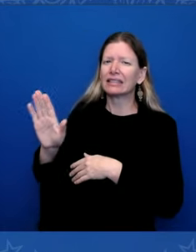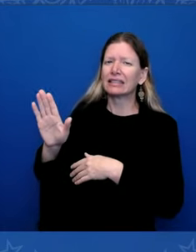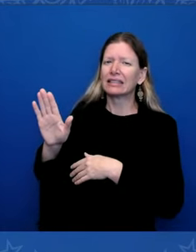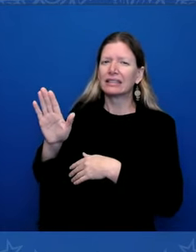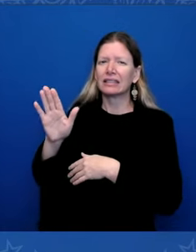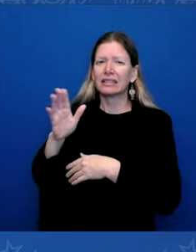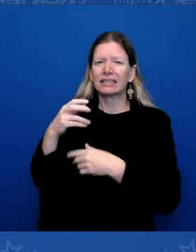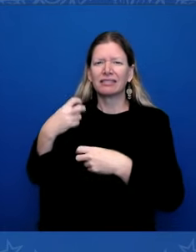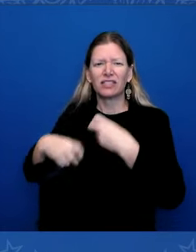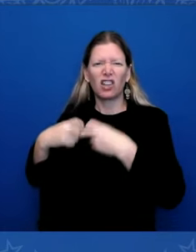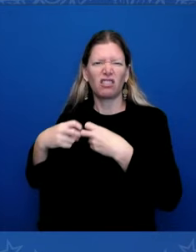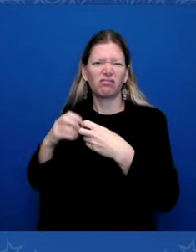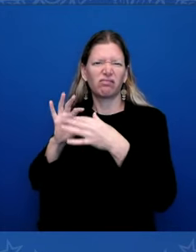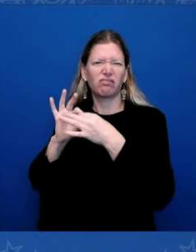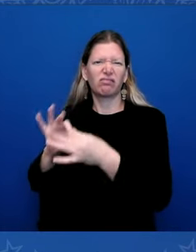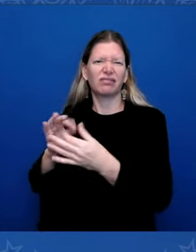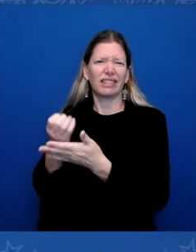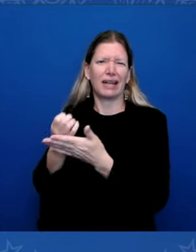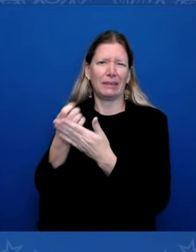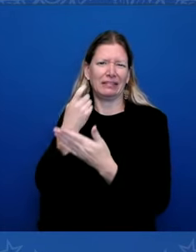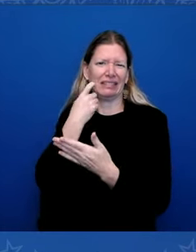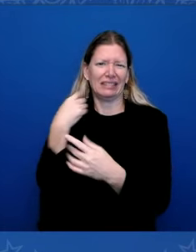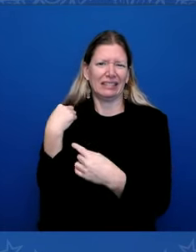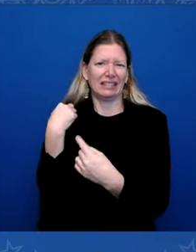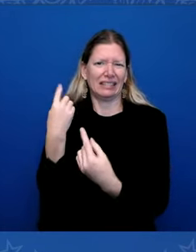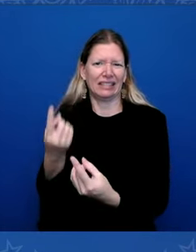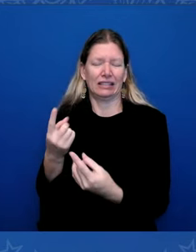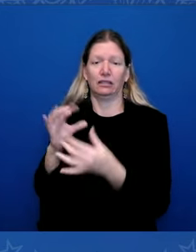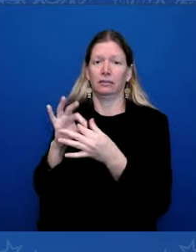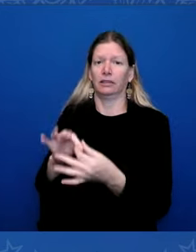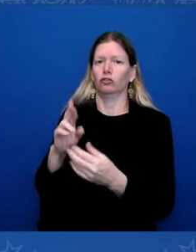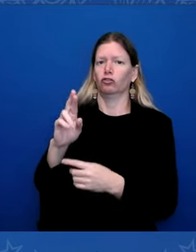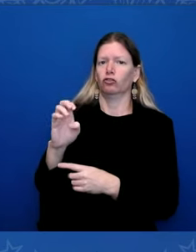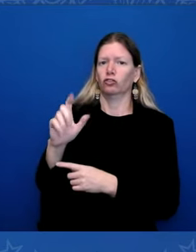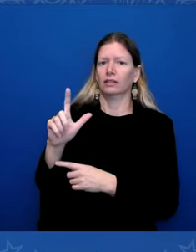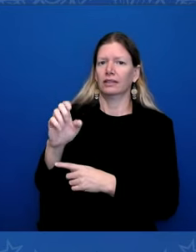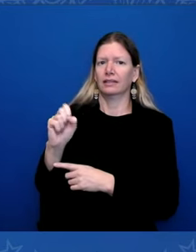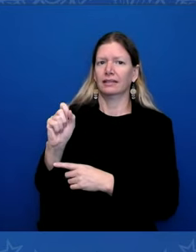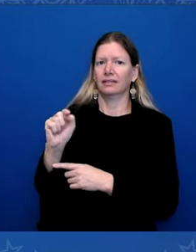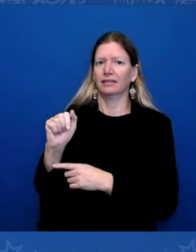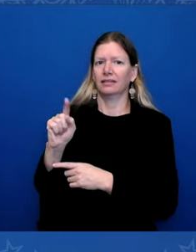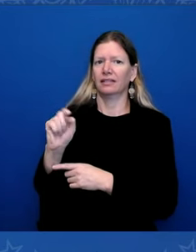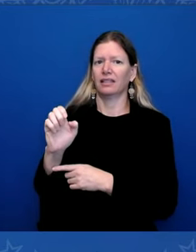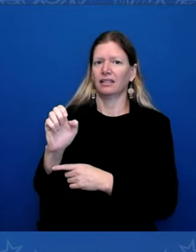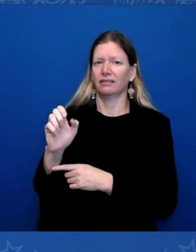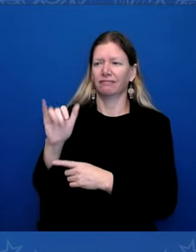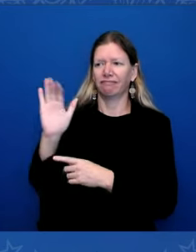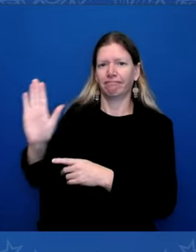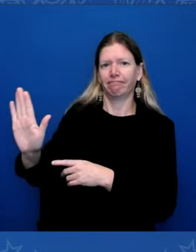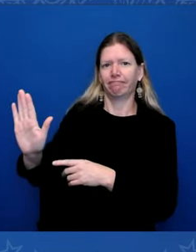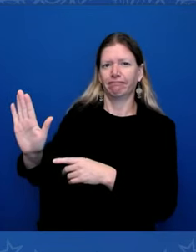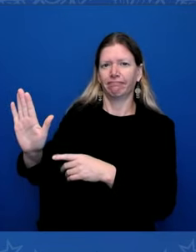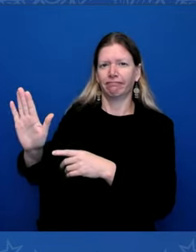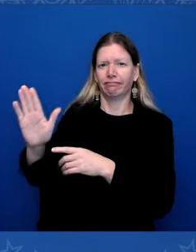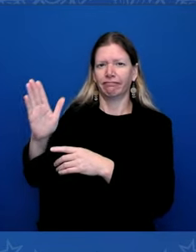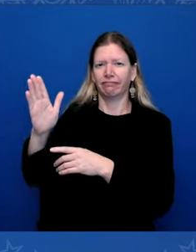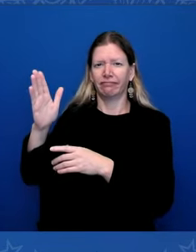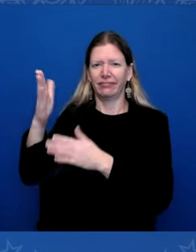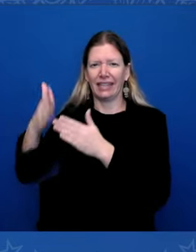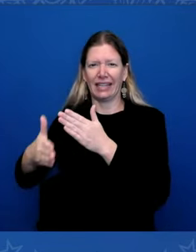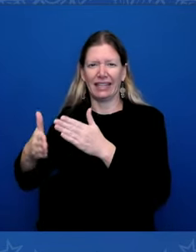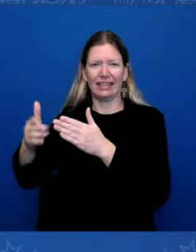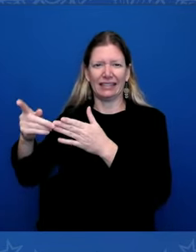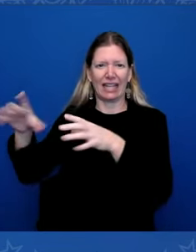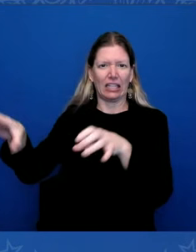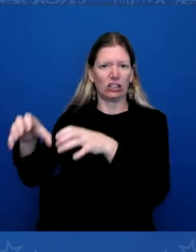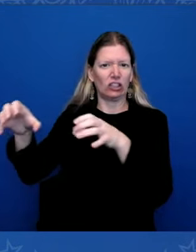bargain. And I think the actions that they're going to have to take are ones that they're in the process of deciding right now. And I'm